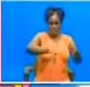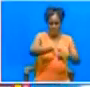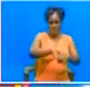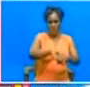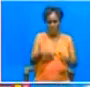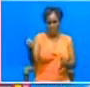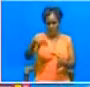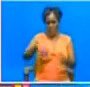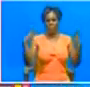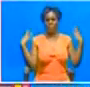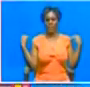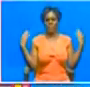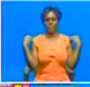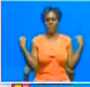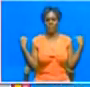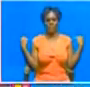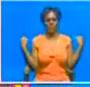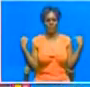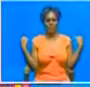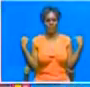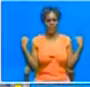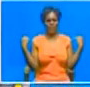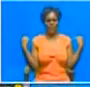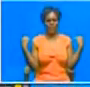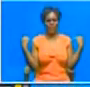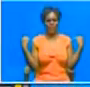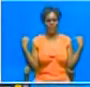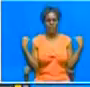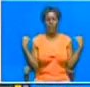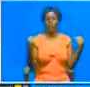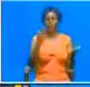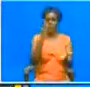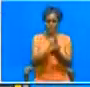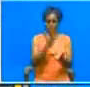for football, they will come here to